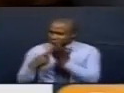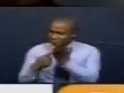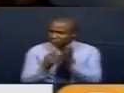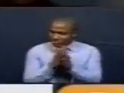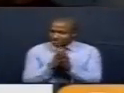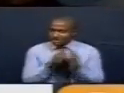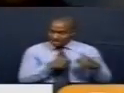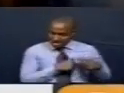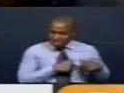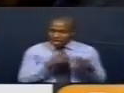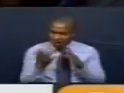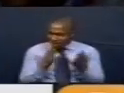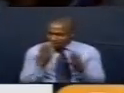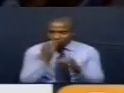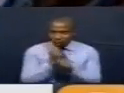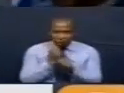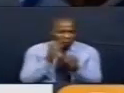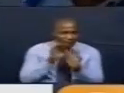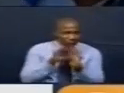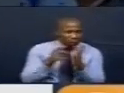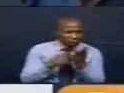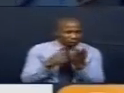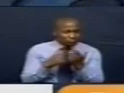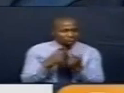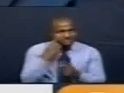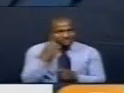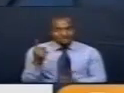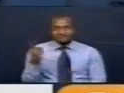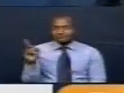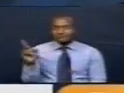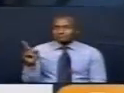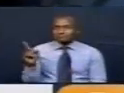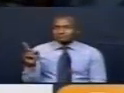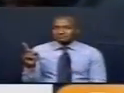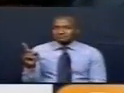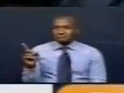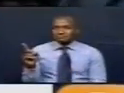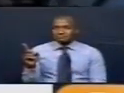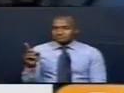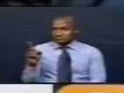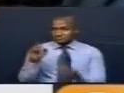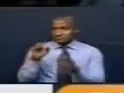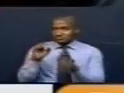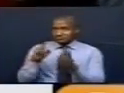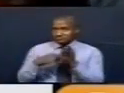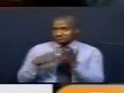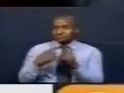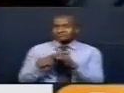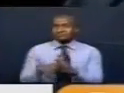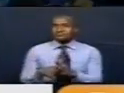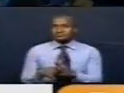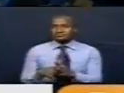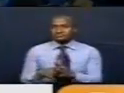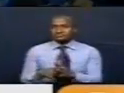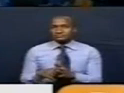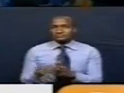actually going to carry out the counting process, which is what you should be seeing on your screen. And thereafter, the counting went on. The counting went on quite smoothly, and after